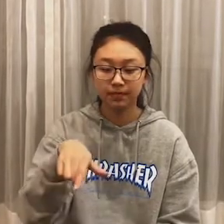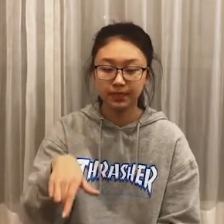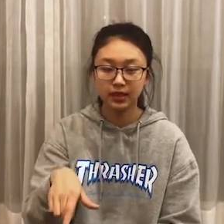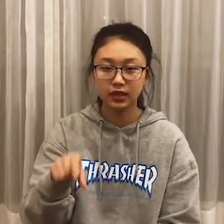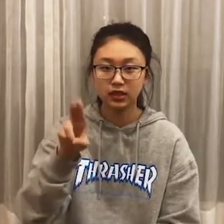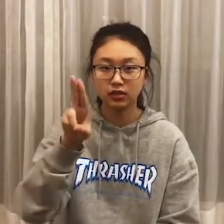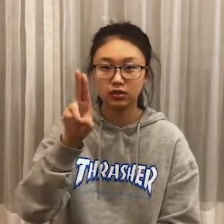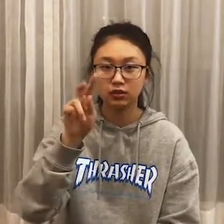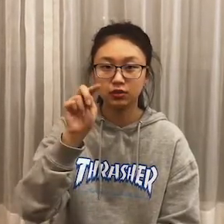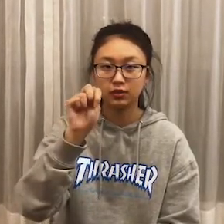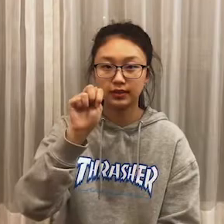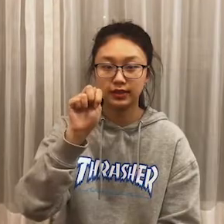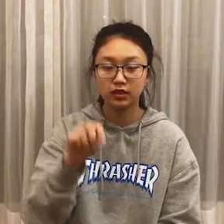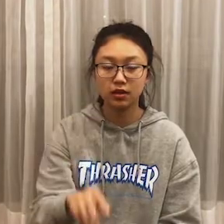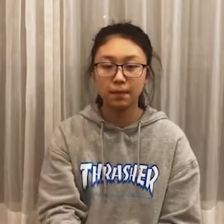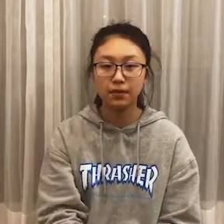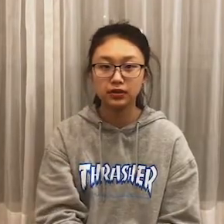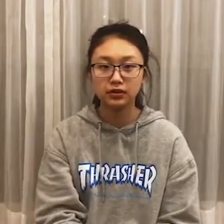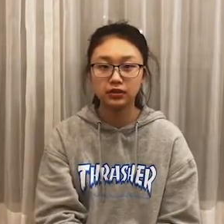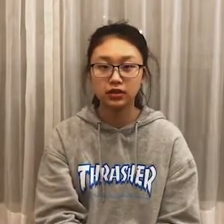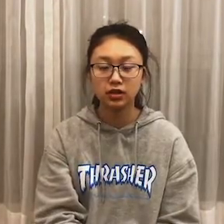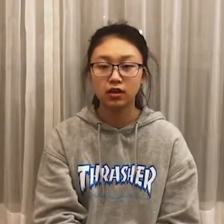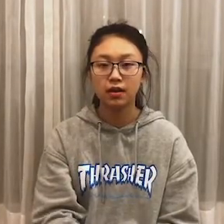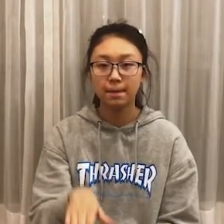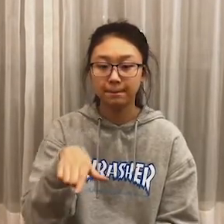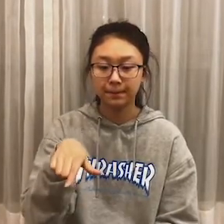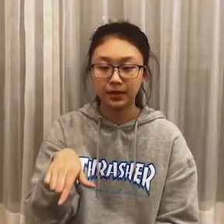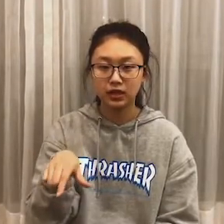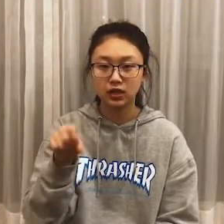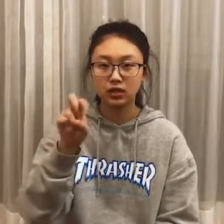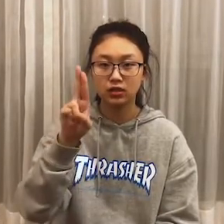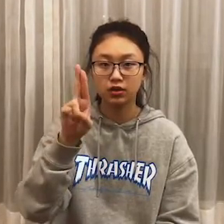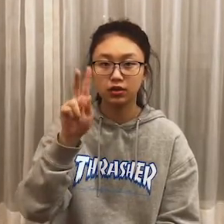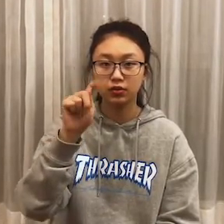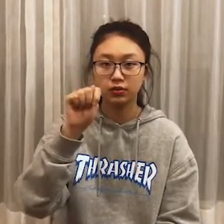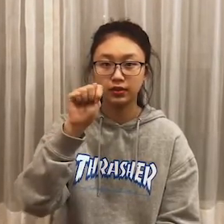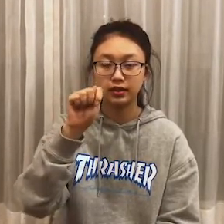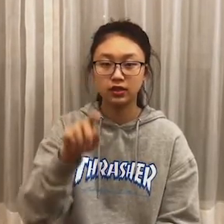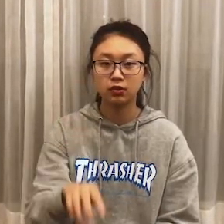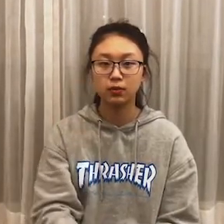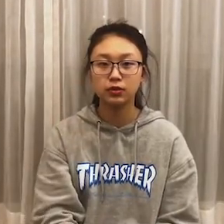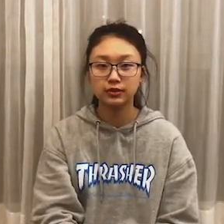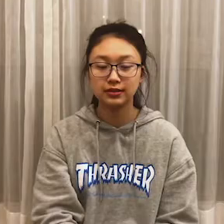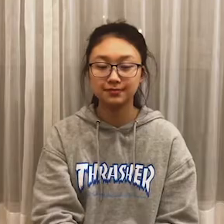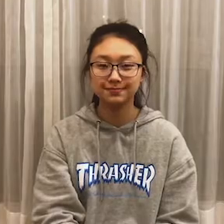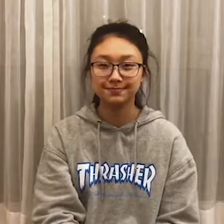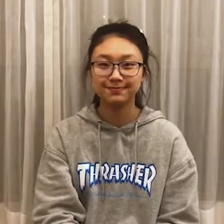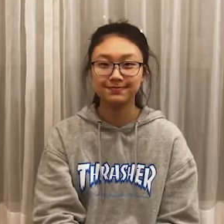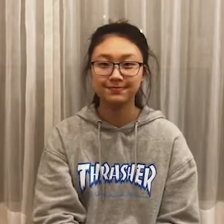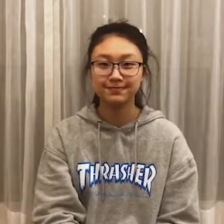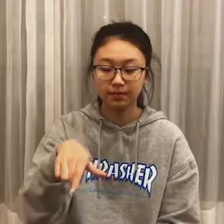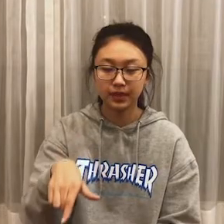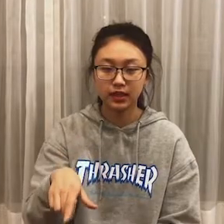put, and sometimes it can mean to give way to. For example, Fong Shou means to let